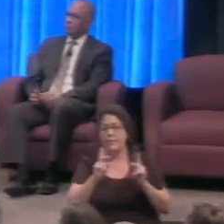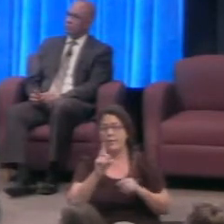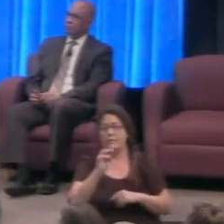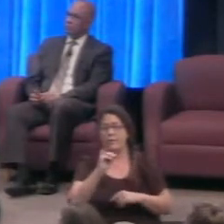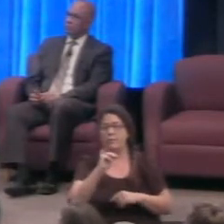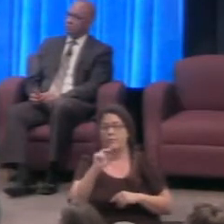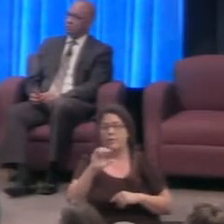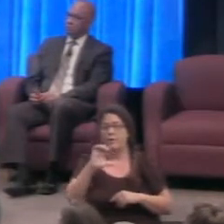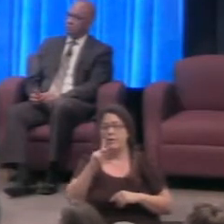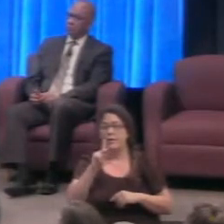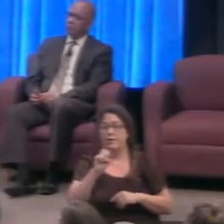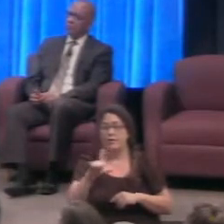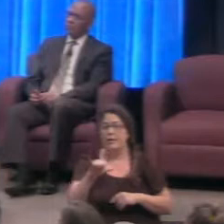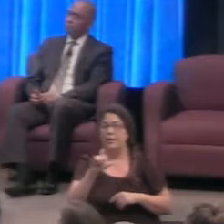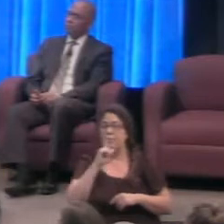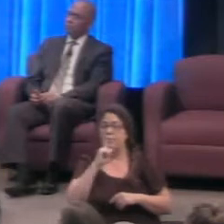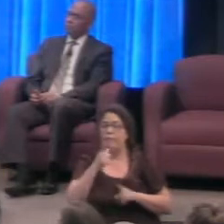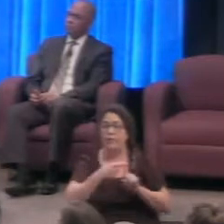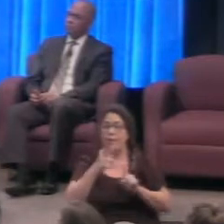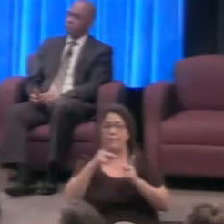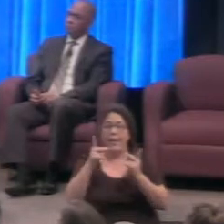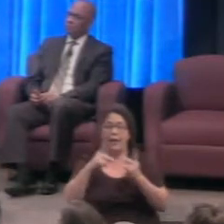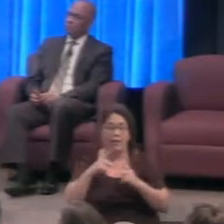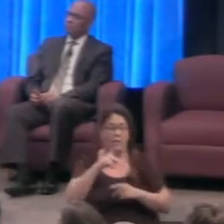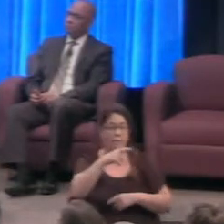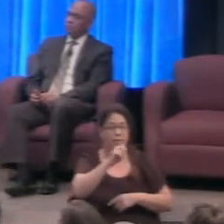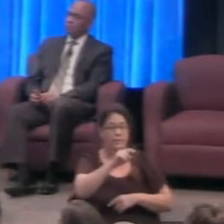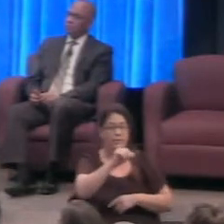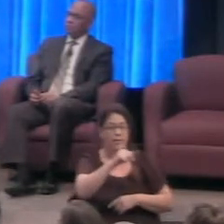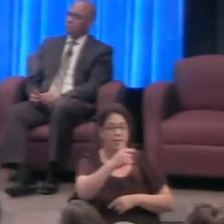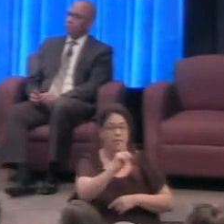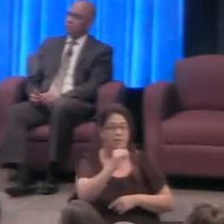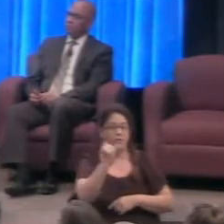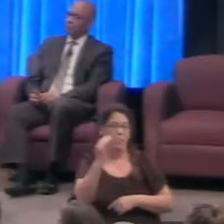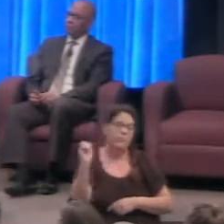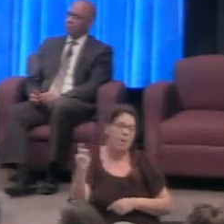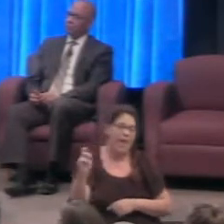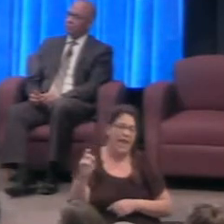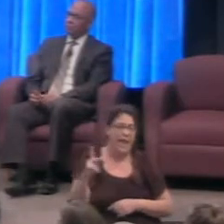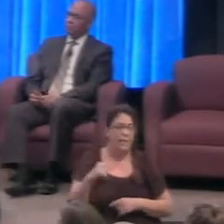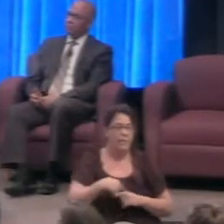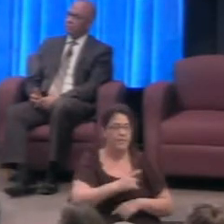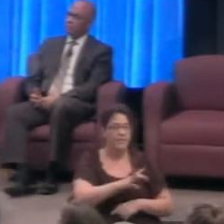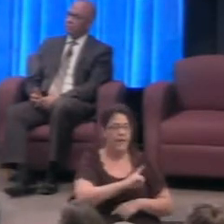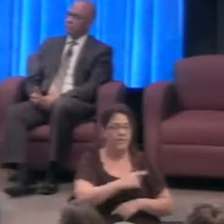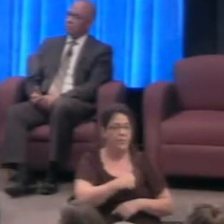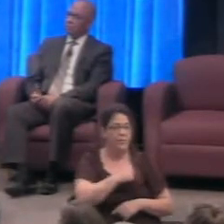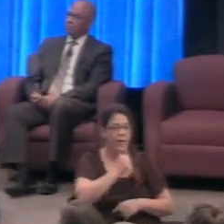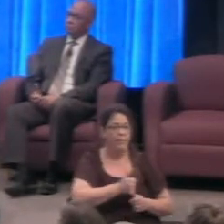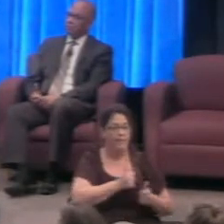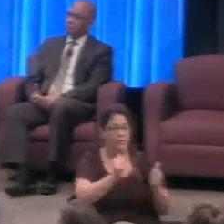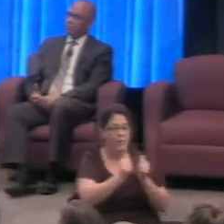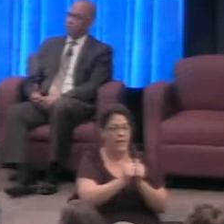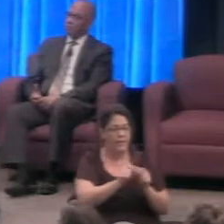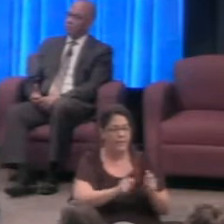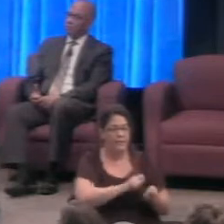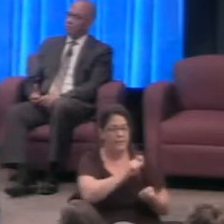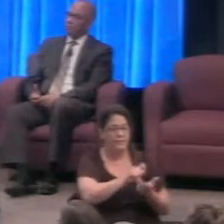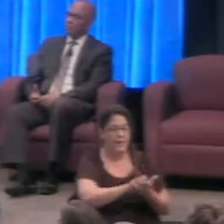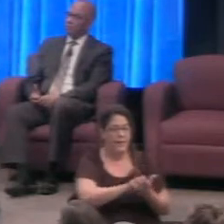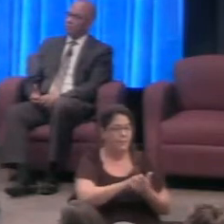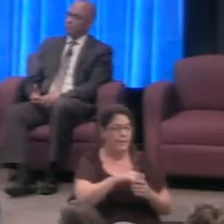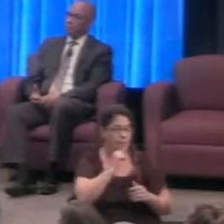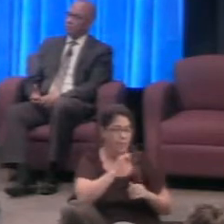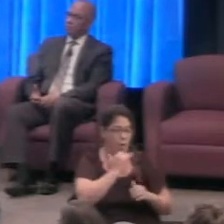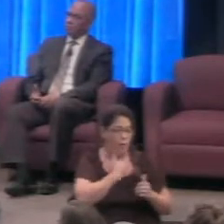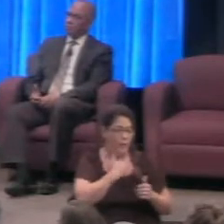is here, who brought me back from the Pentagon. The Pentagon job was okay, but David and I were living apart at that time. Nothing wrong with the marriage,